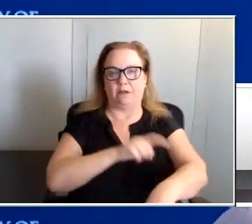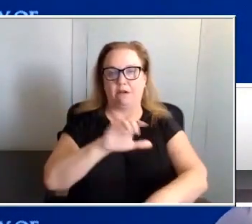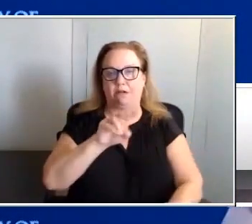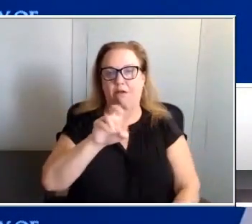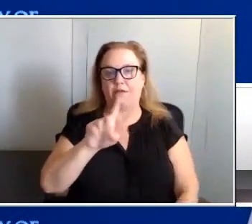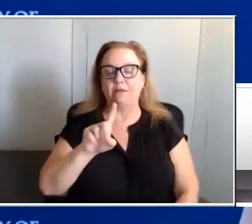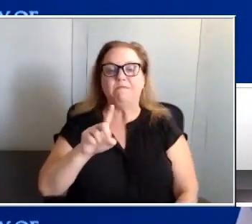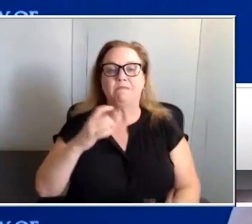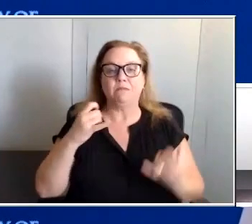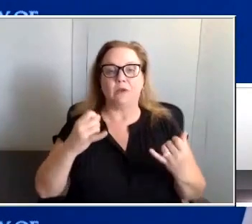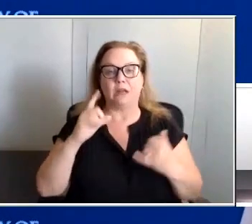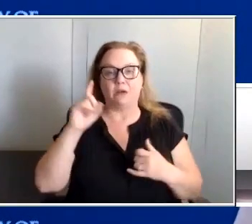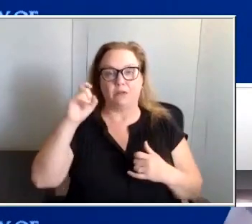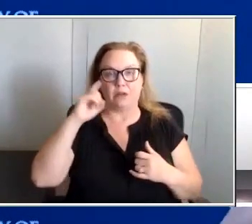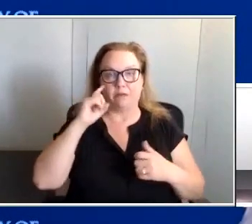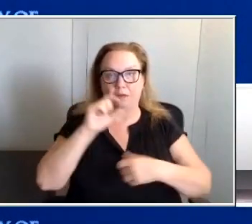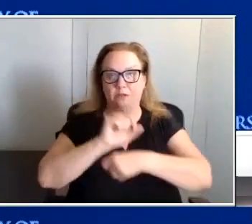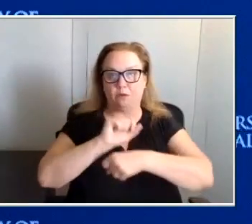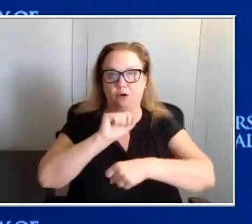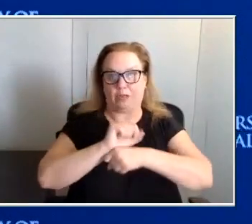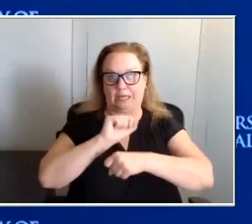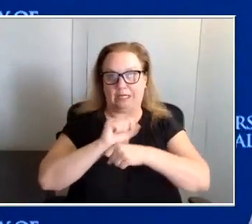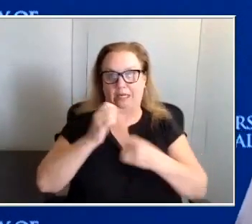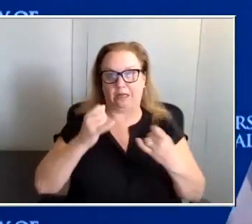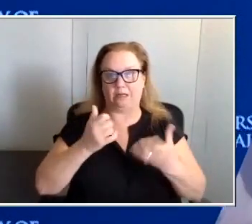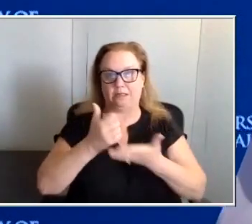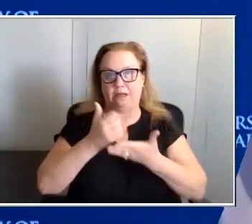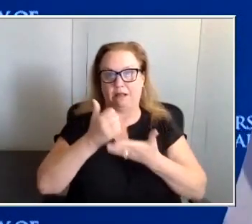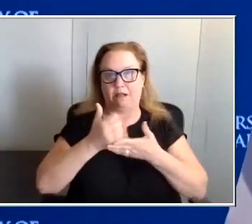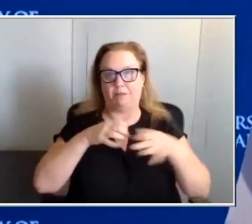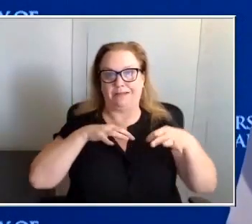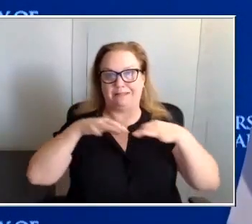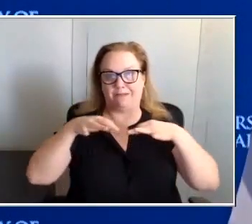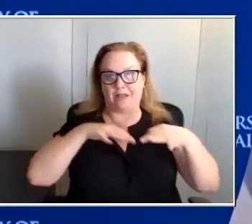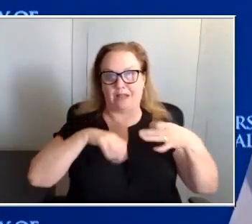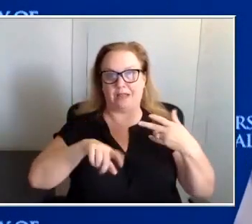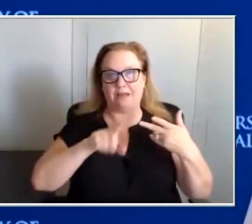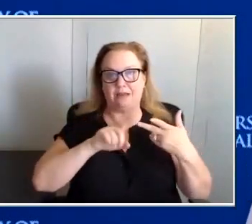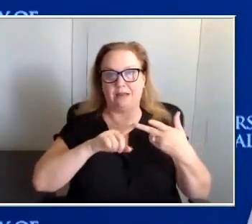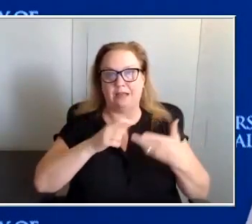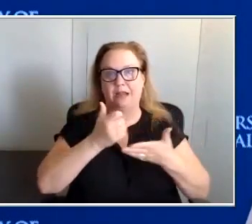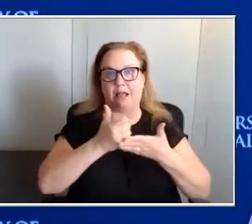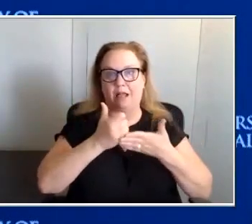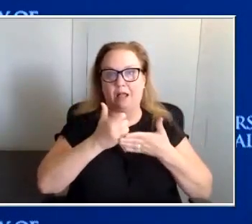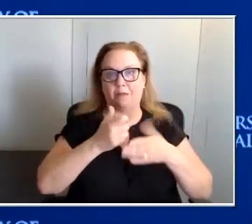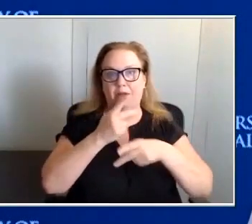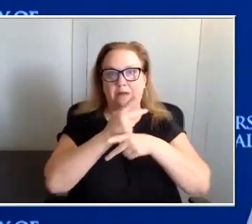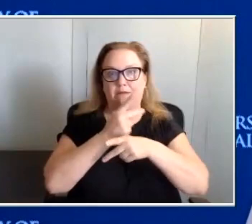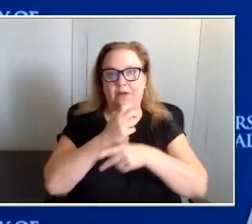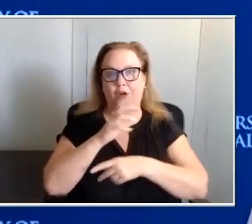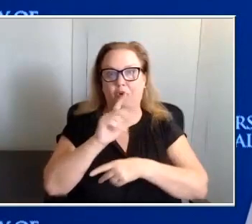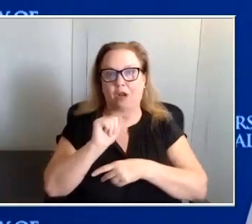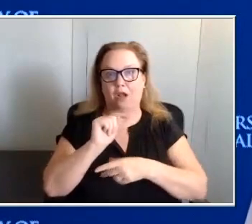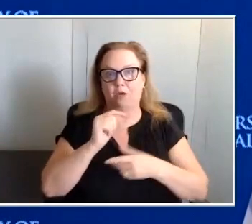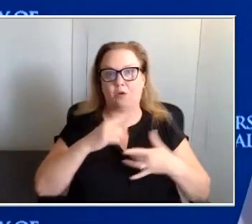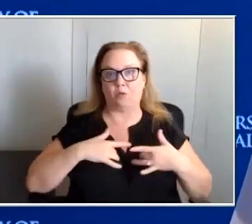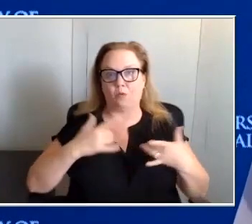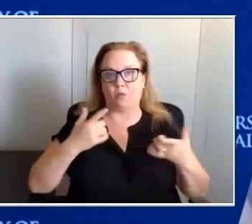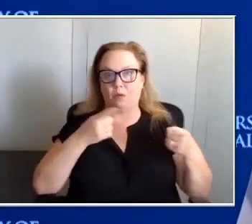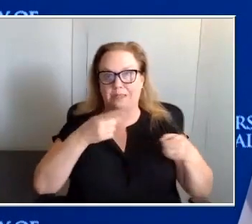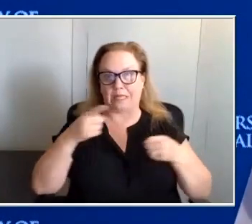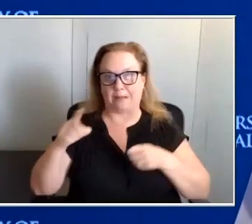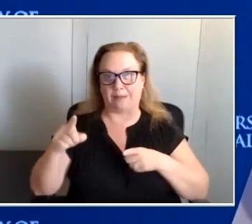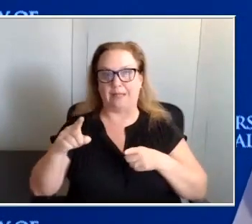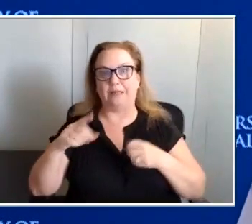know the government is working to, number one, help define it. Number two, figure out how and what is going on to cause it.